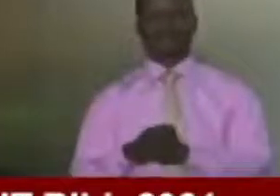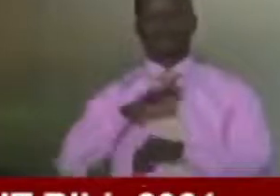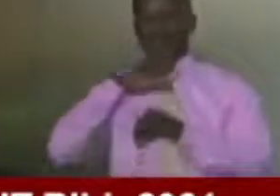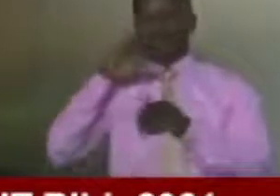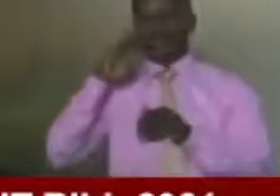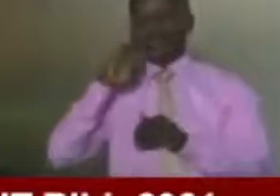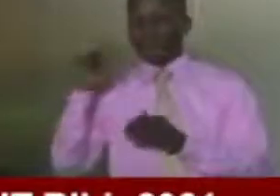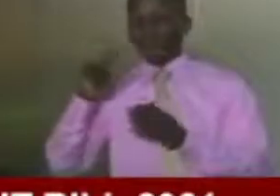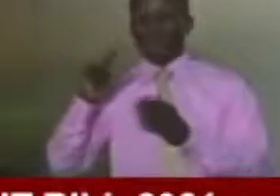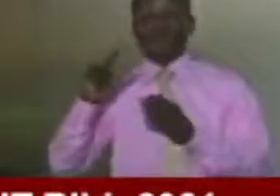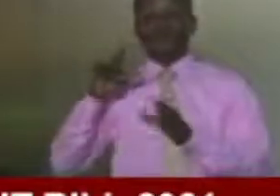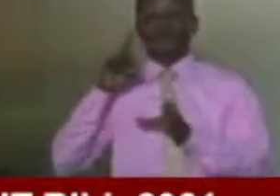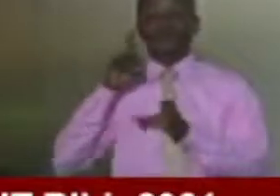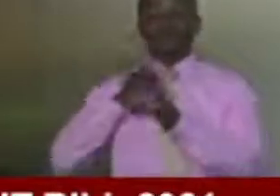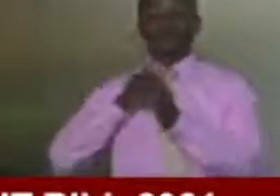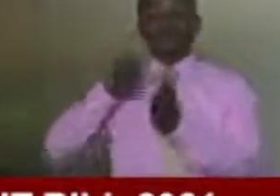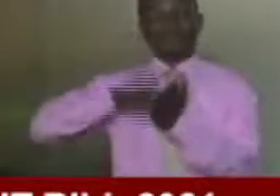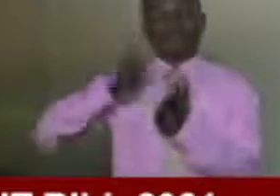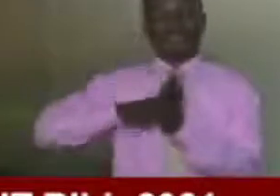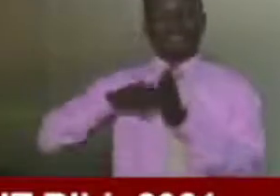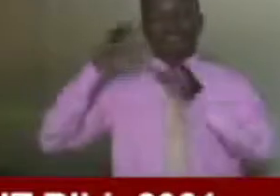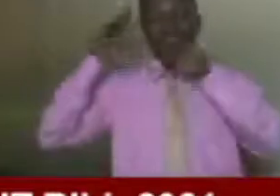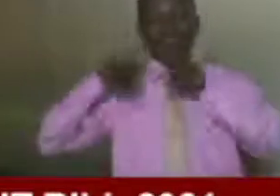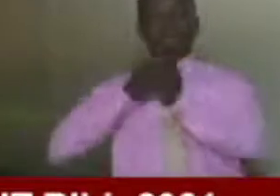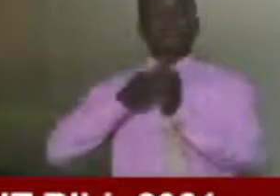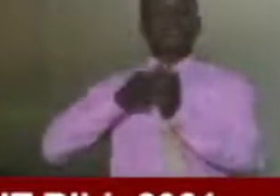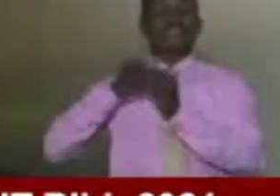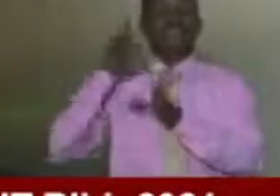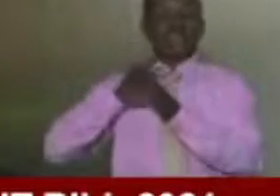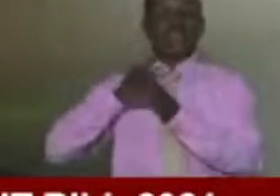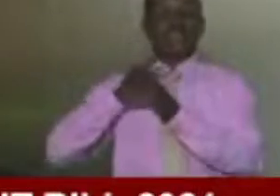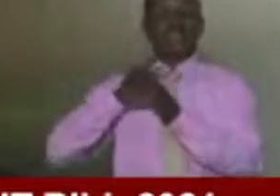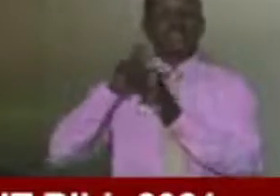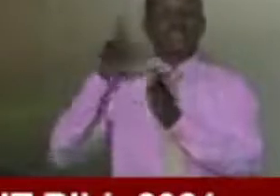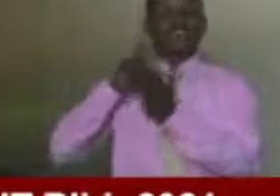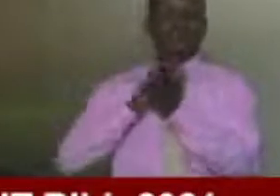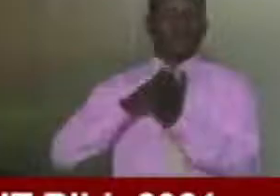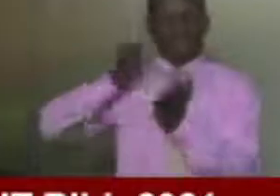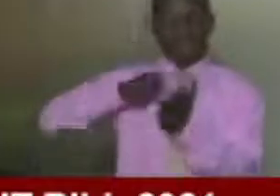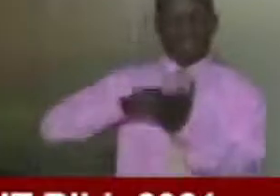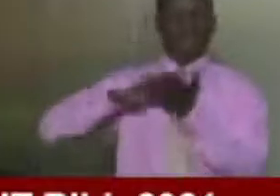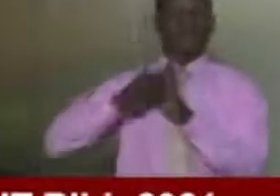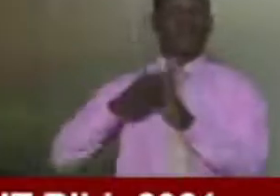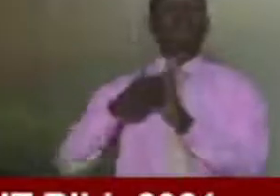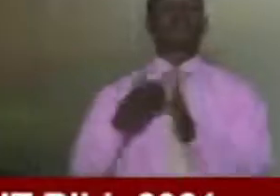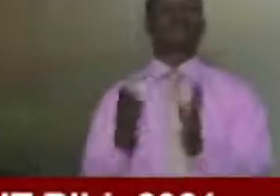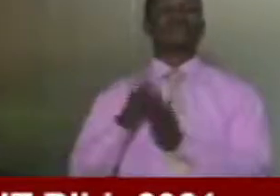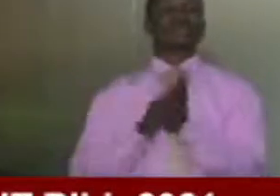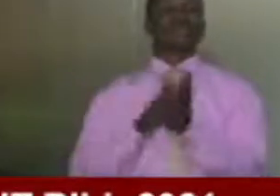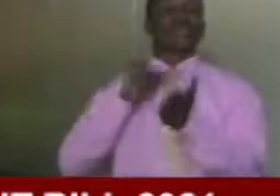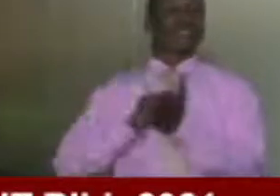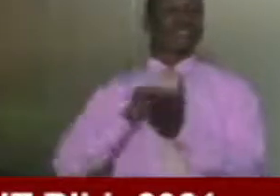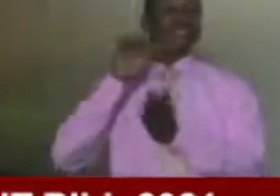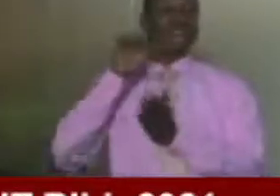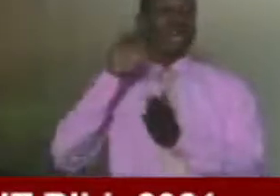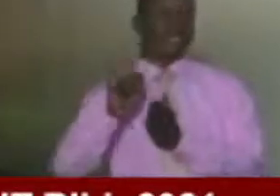act, the Discrimination Against Persons with Disability Prohibition Act. That act is in line with some of the provisions that